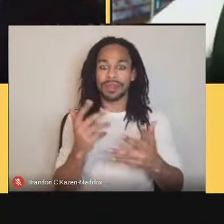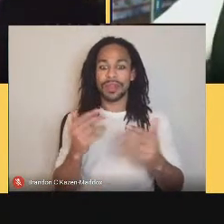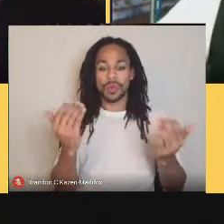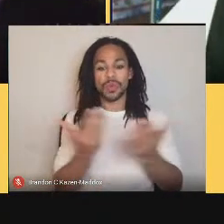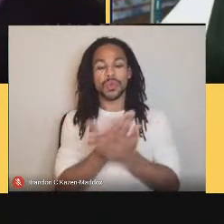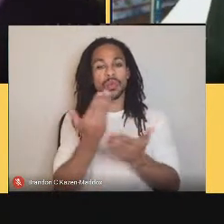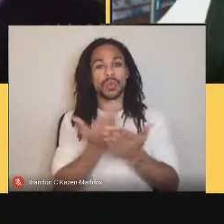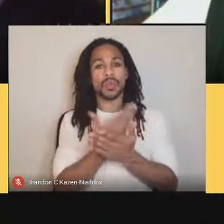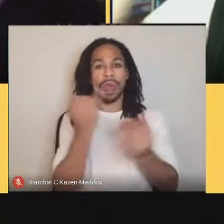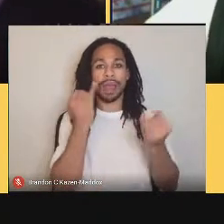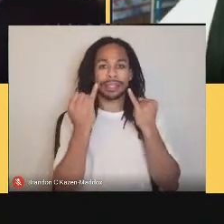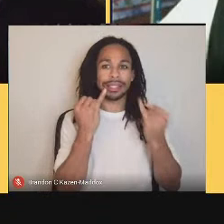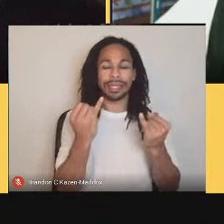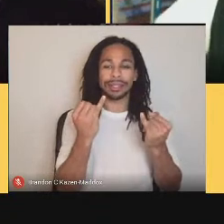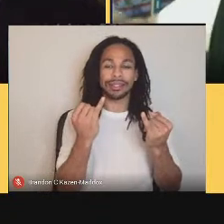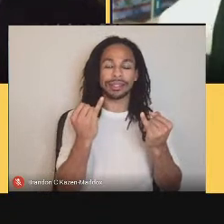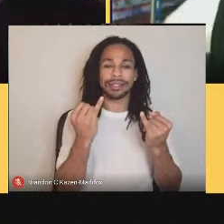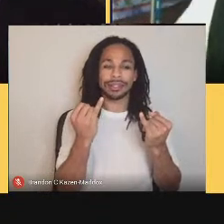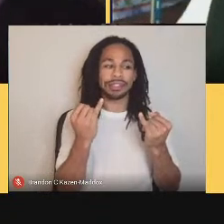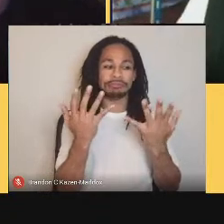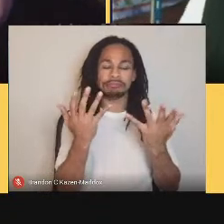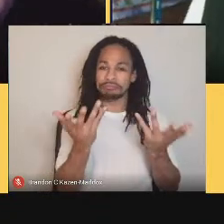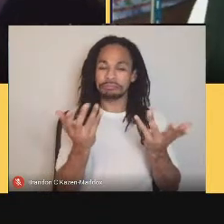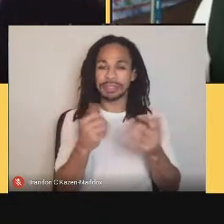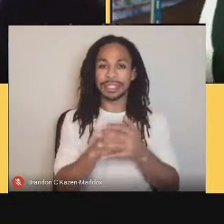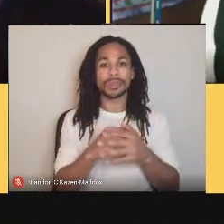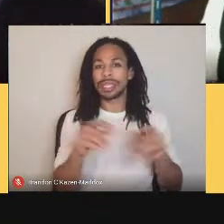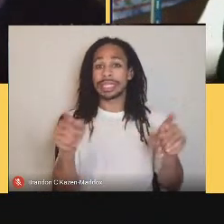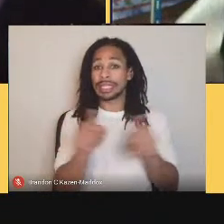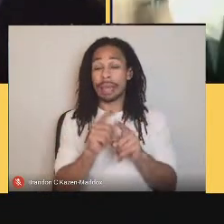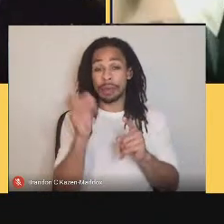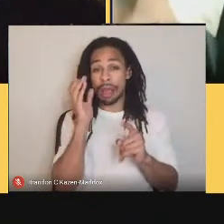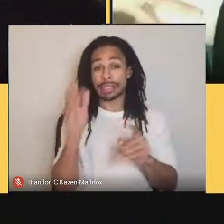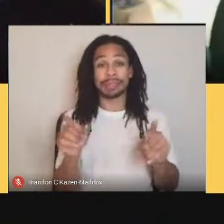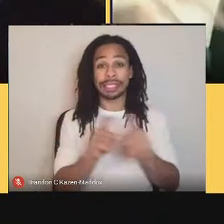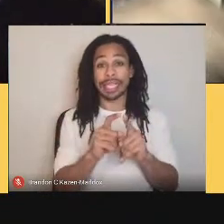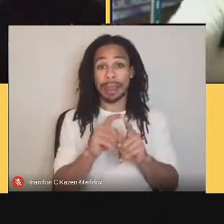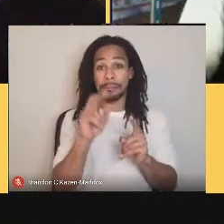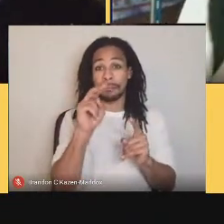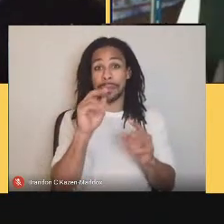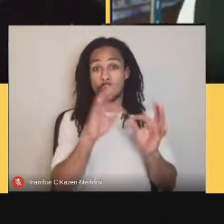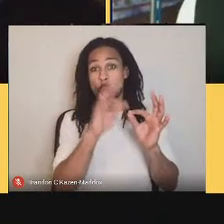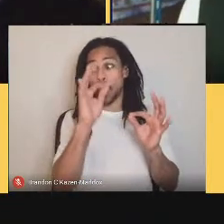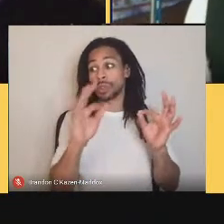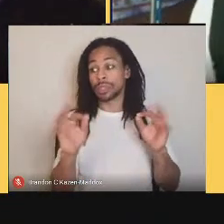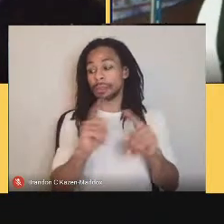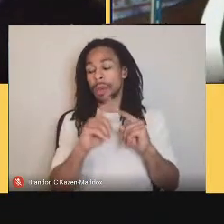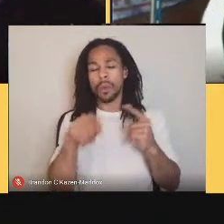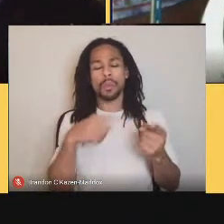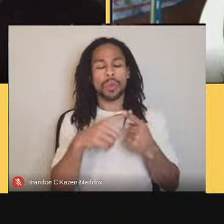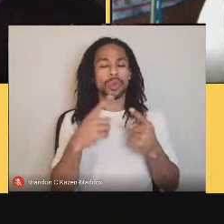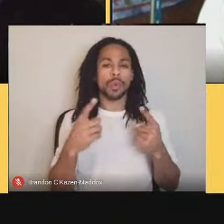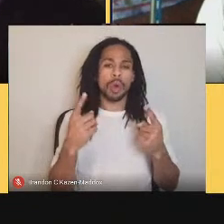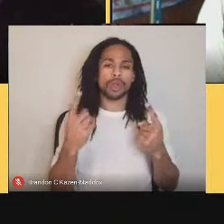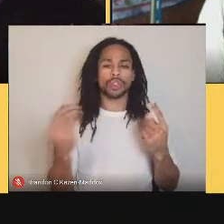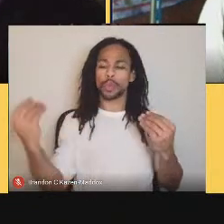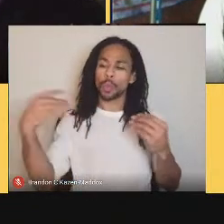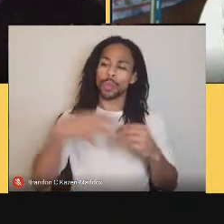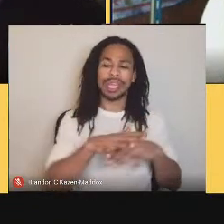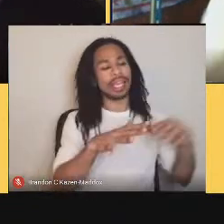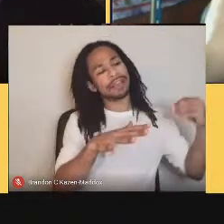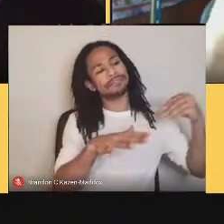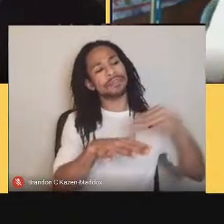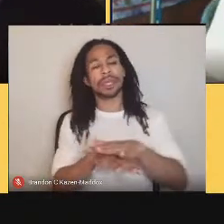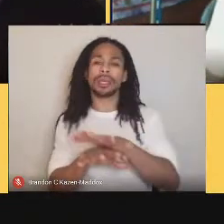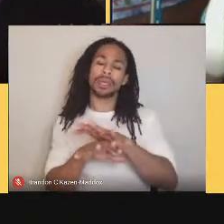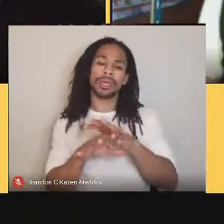the same context, like same content, same notes for the most part. But when you're just weaving stuff in and out, weaving in, you